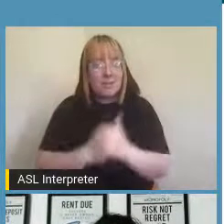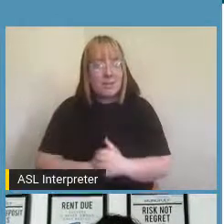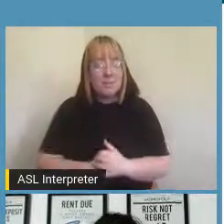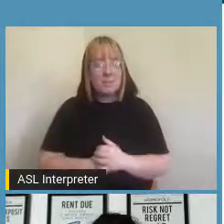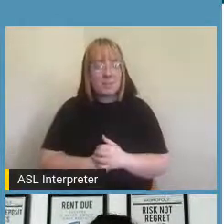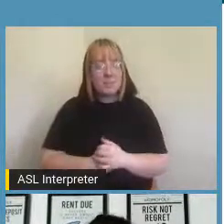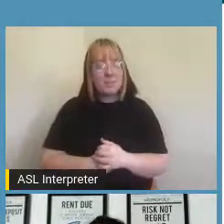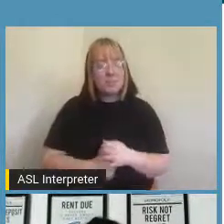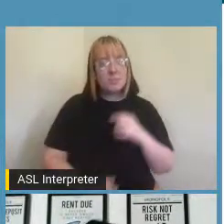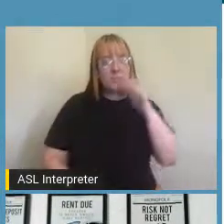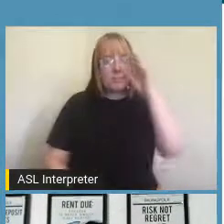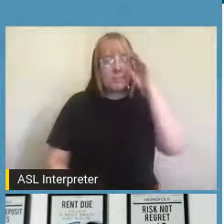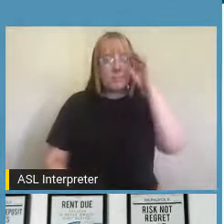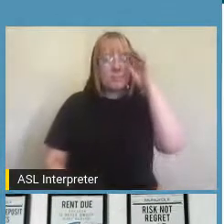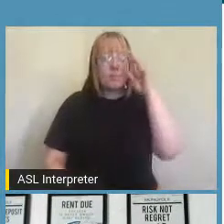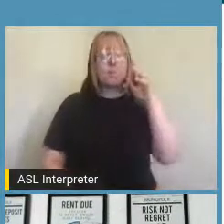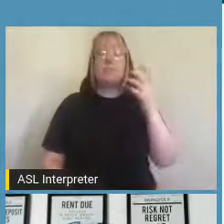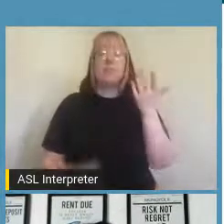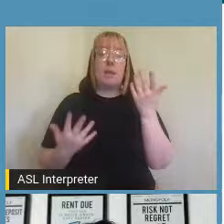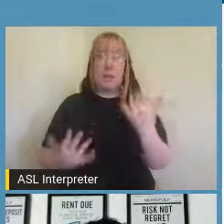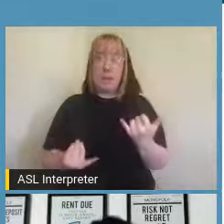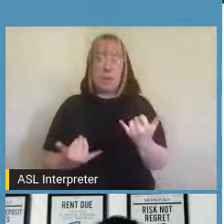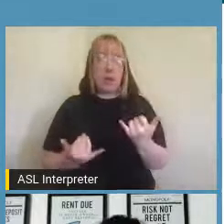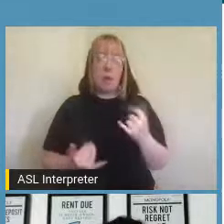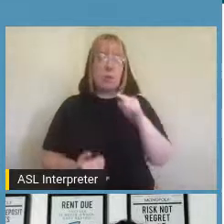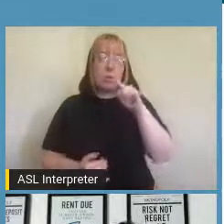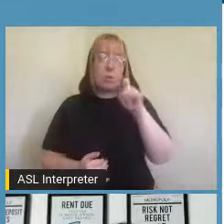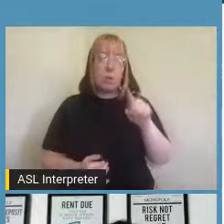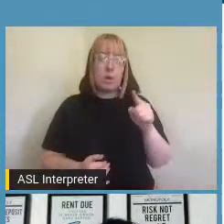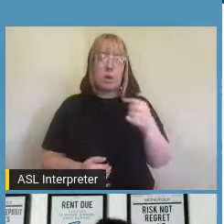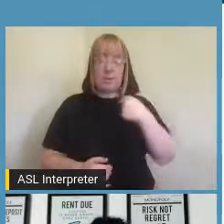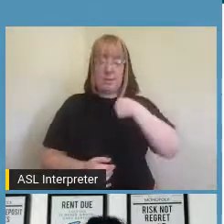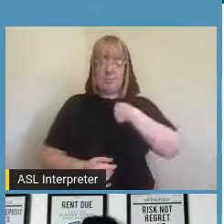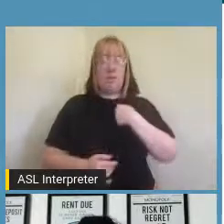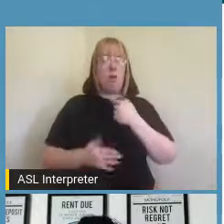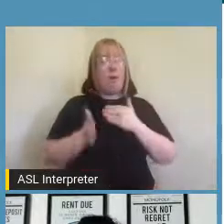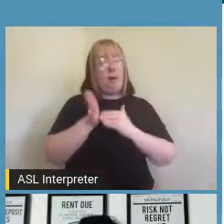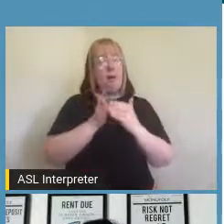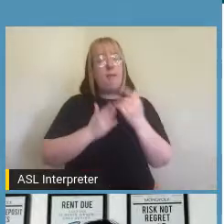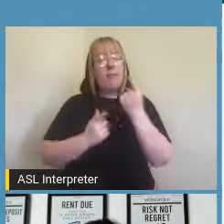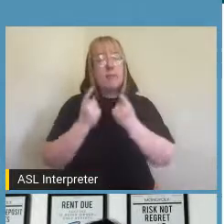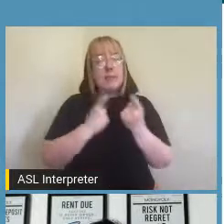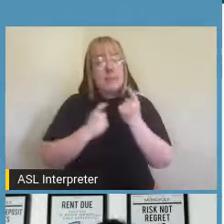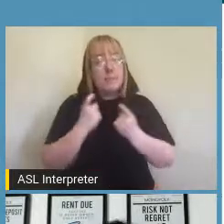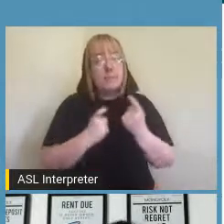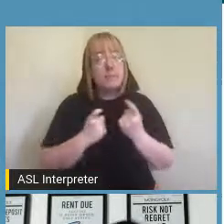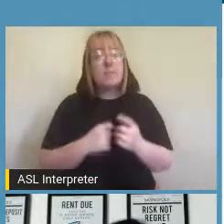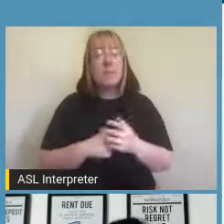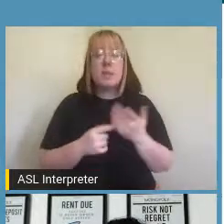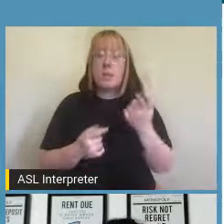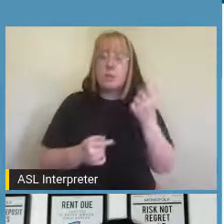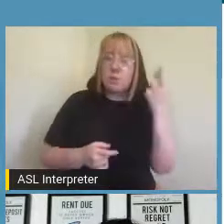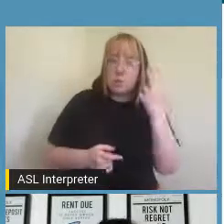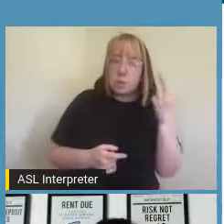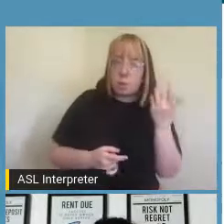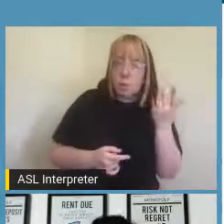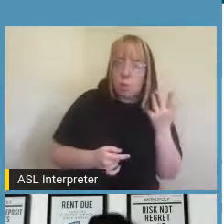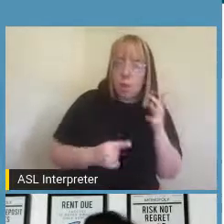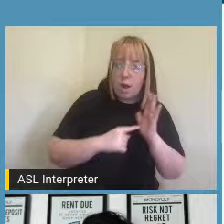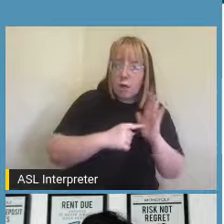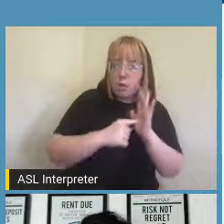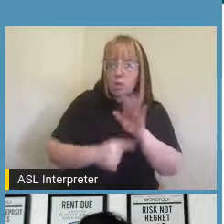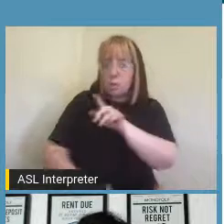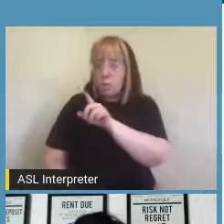is. And then the question we often get as well, and this is why I showed you some of the considerations around a level 1 or level 2 video,